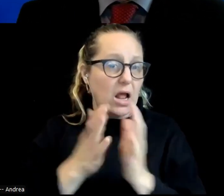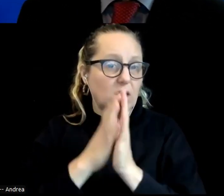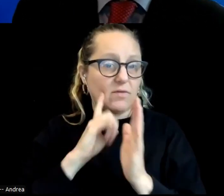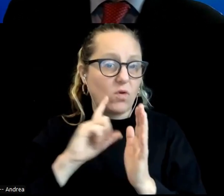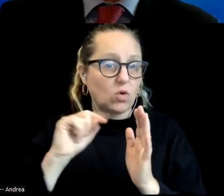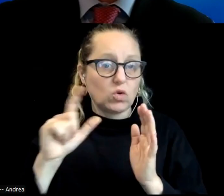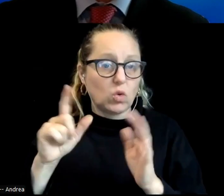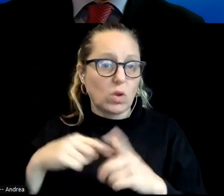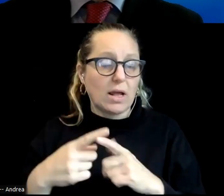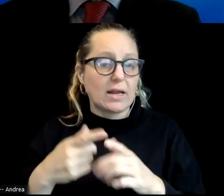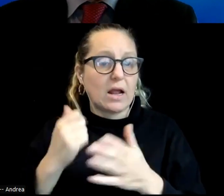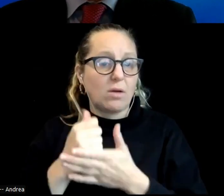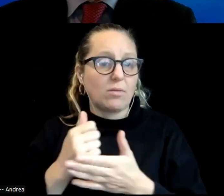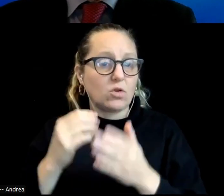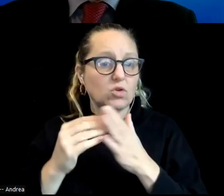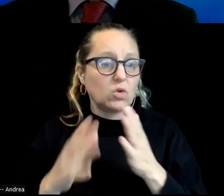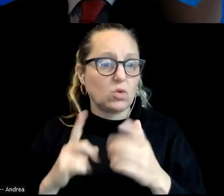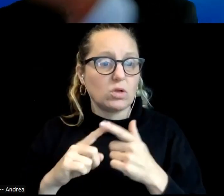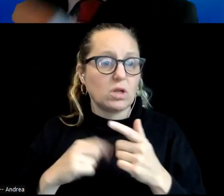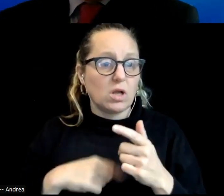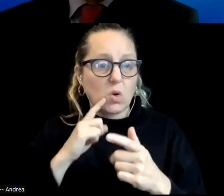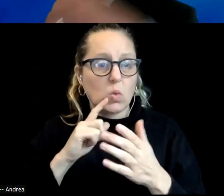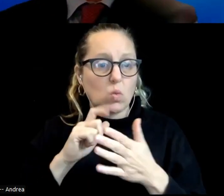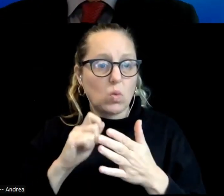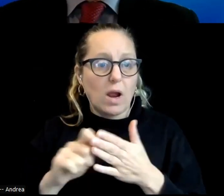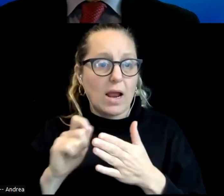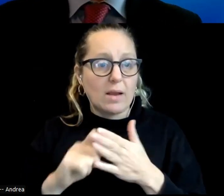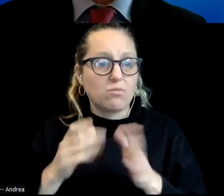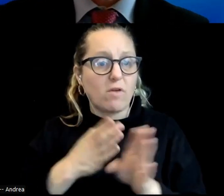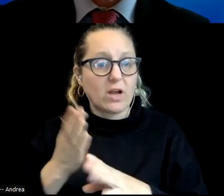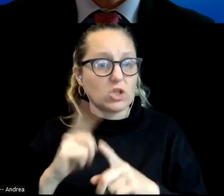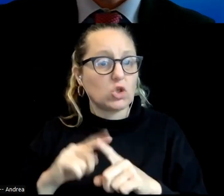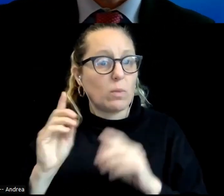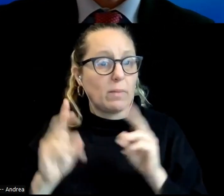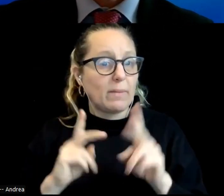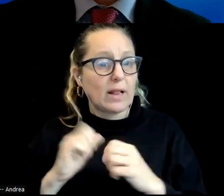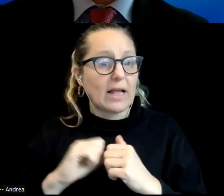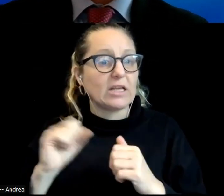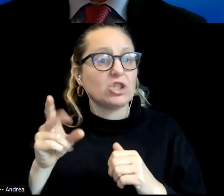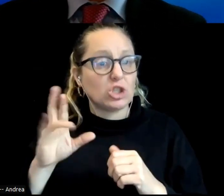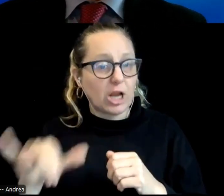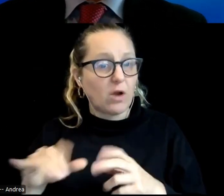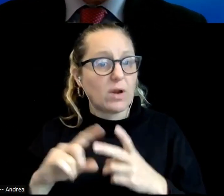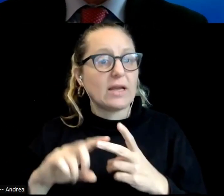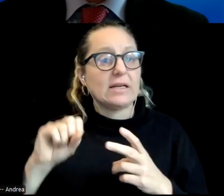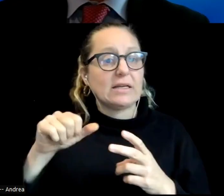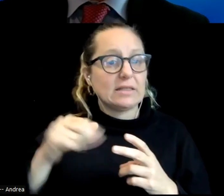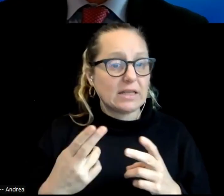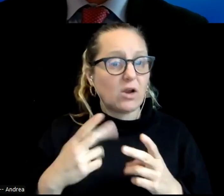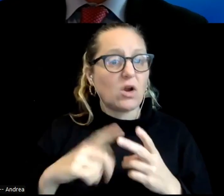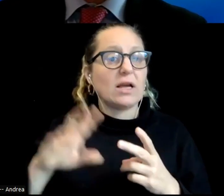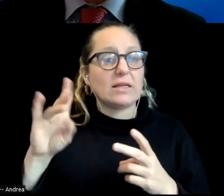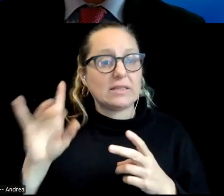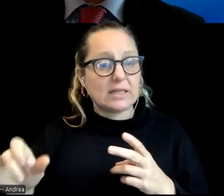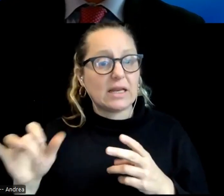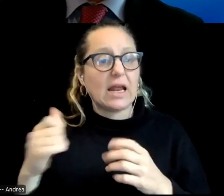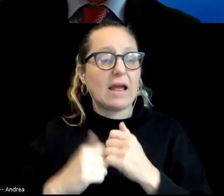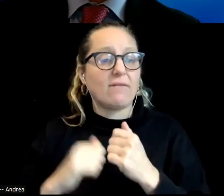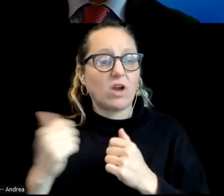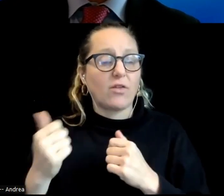and help your students write professionally to folks like Sherry, Sarah, Cindy, and every other dentist in your